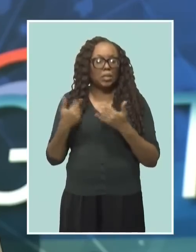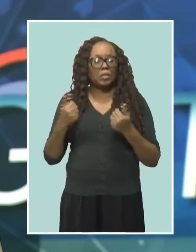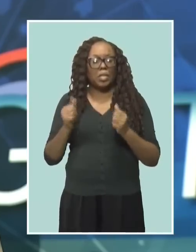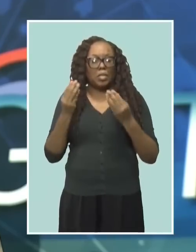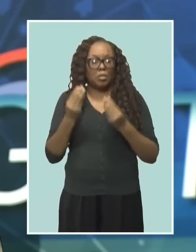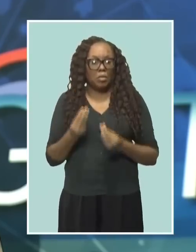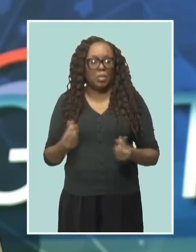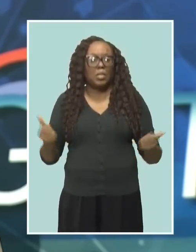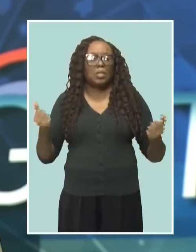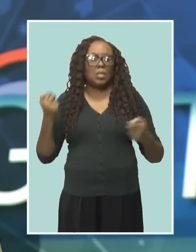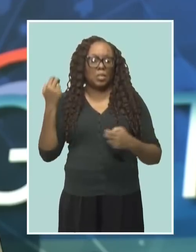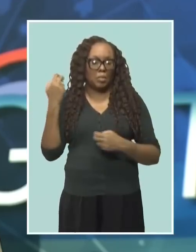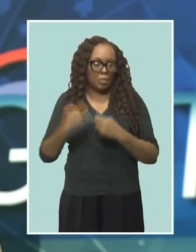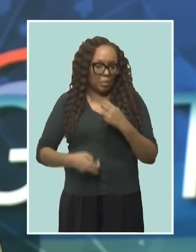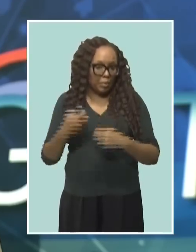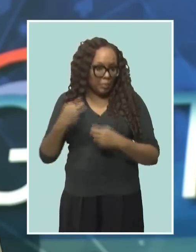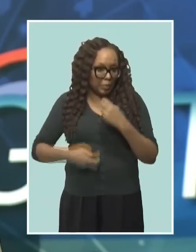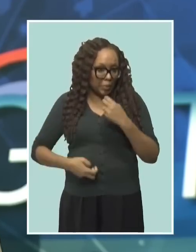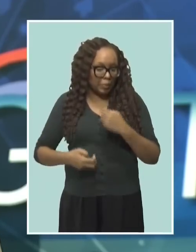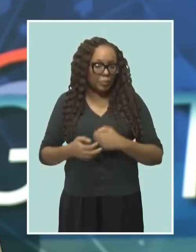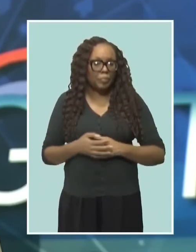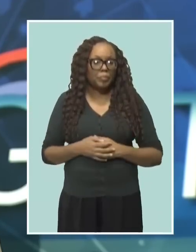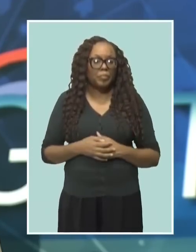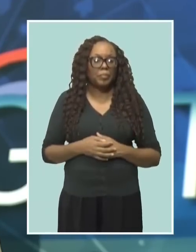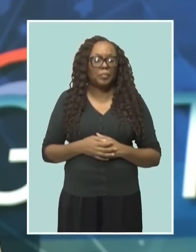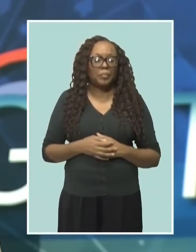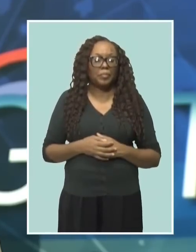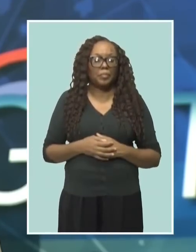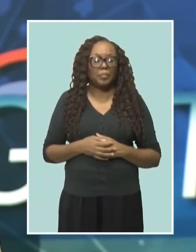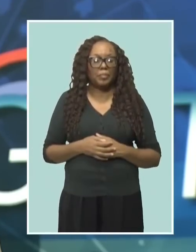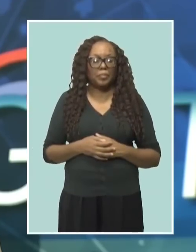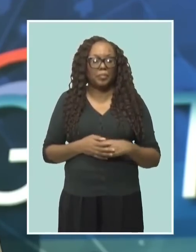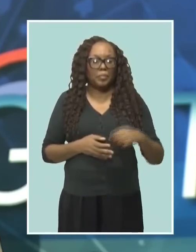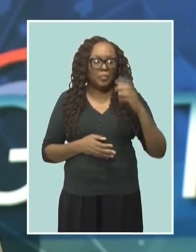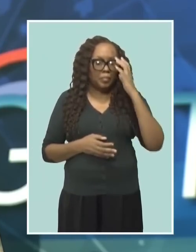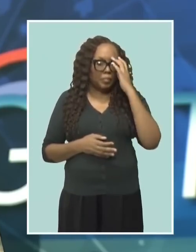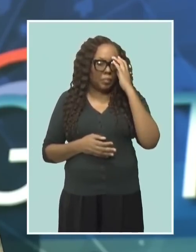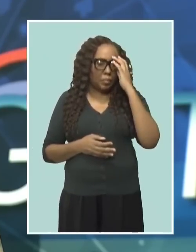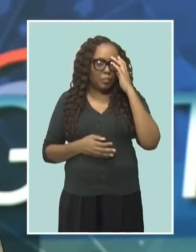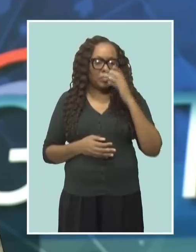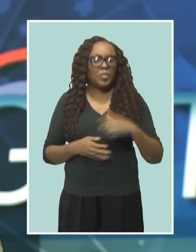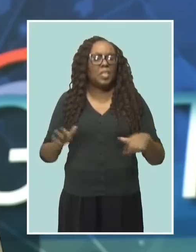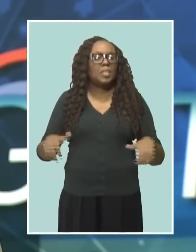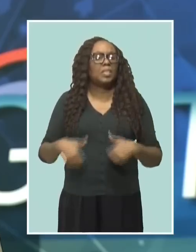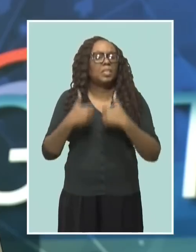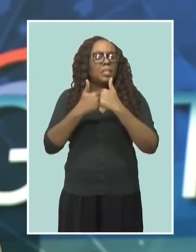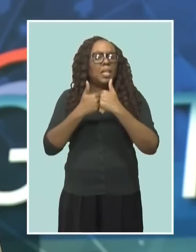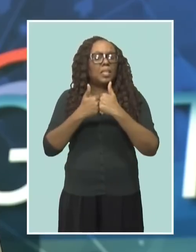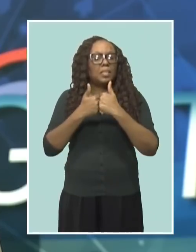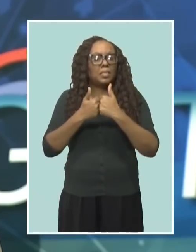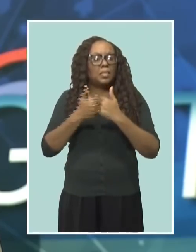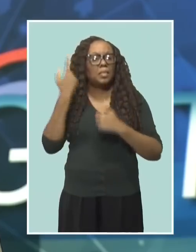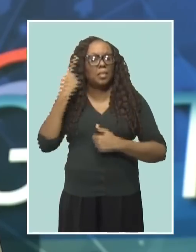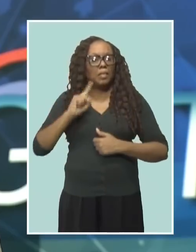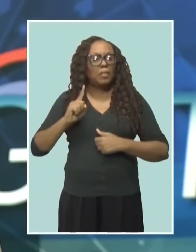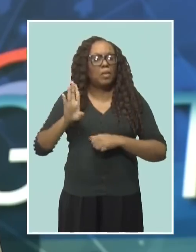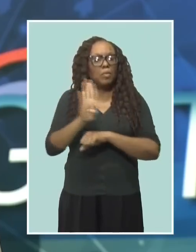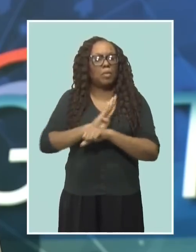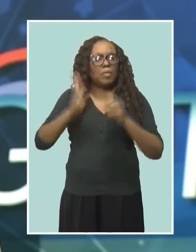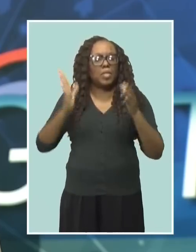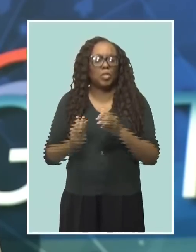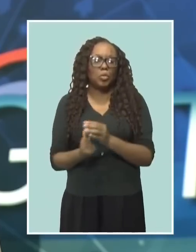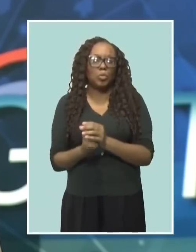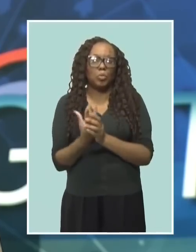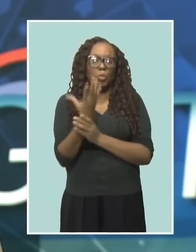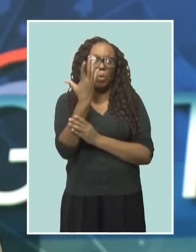Labour in an effort to resolve the outstanding issues. A challenge has been issued for Barbadians to grow